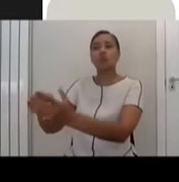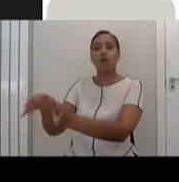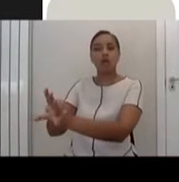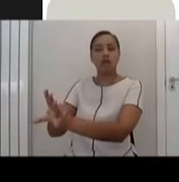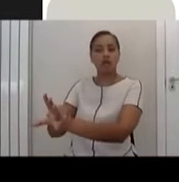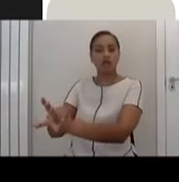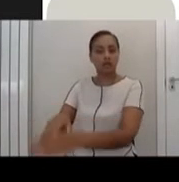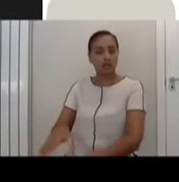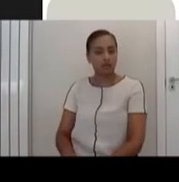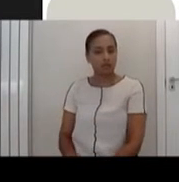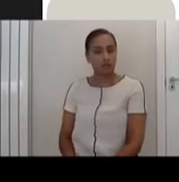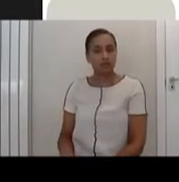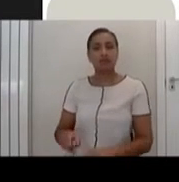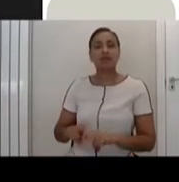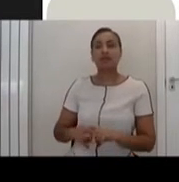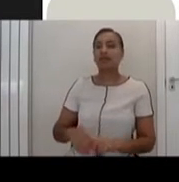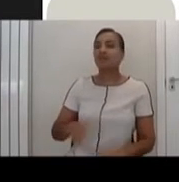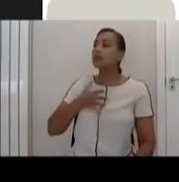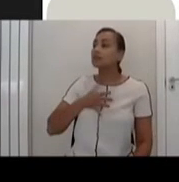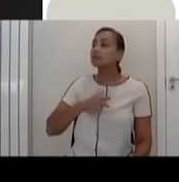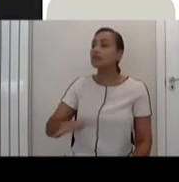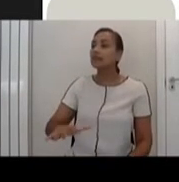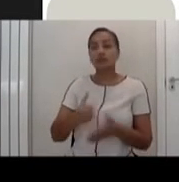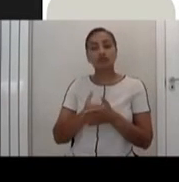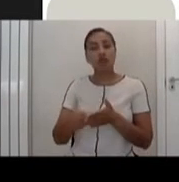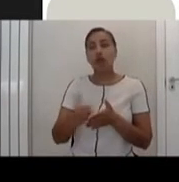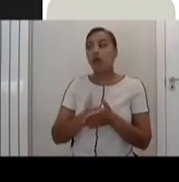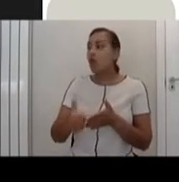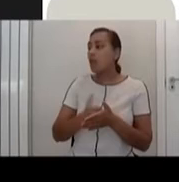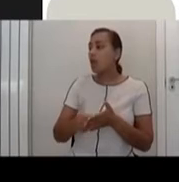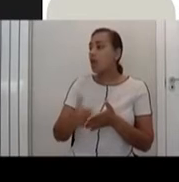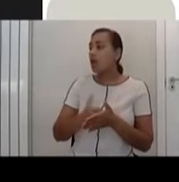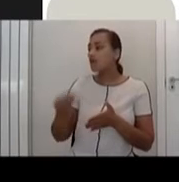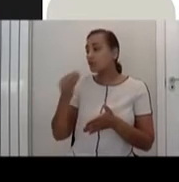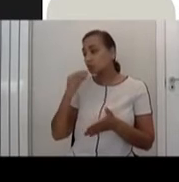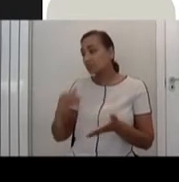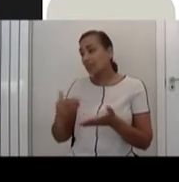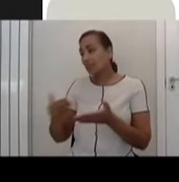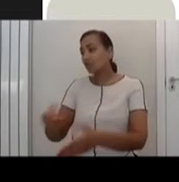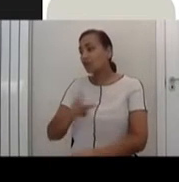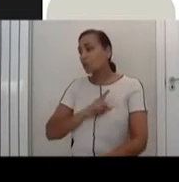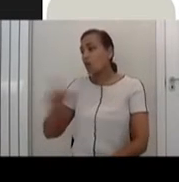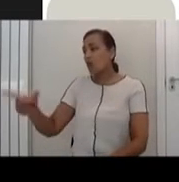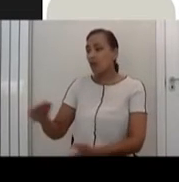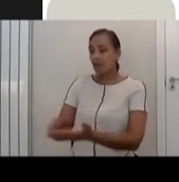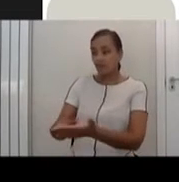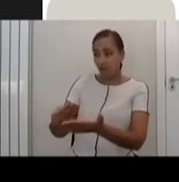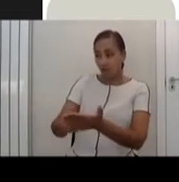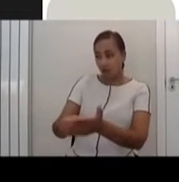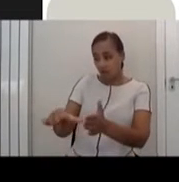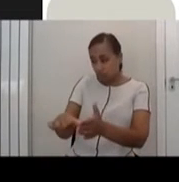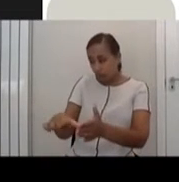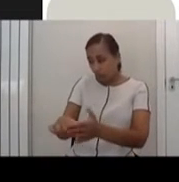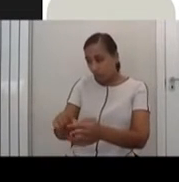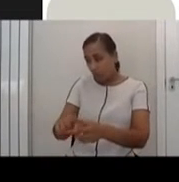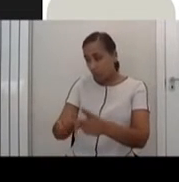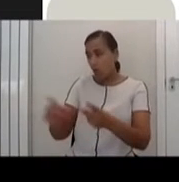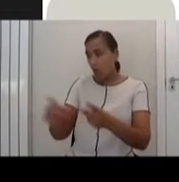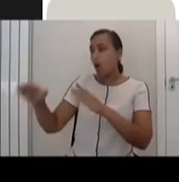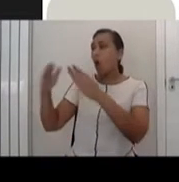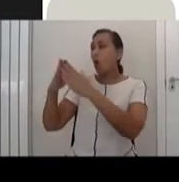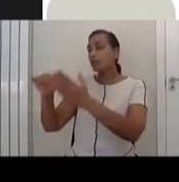those people who need that on an ongoing level due to their sort of financial or social care